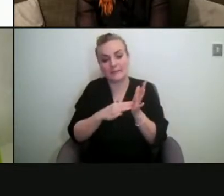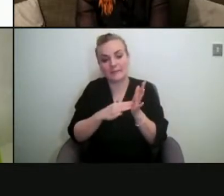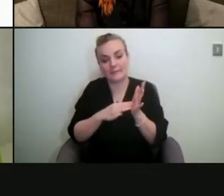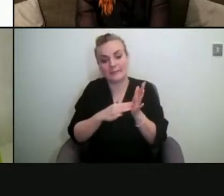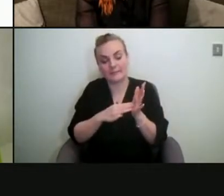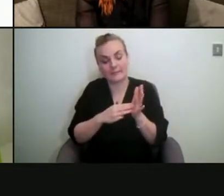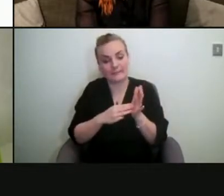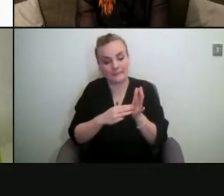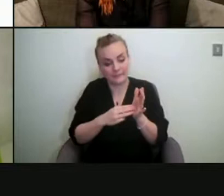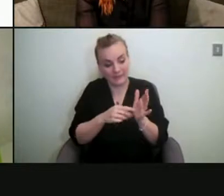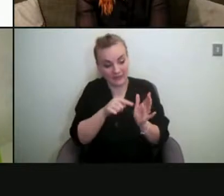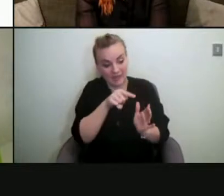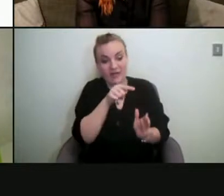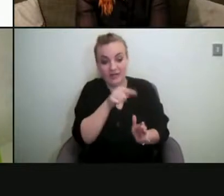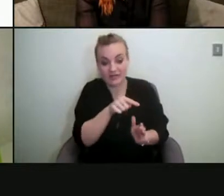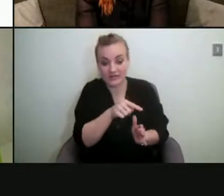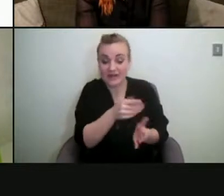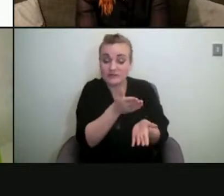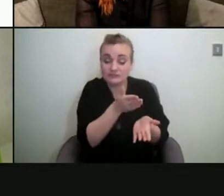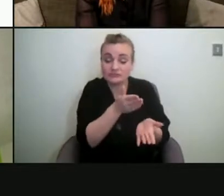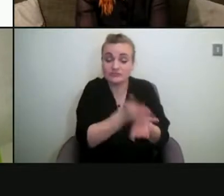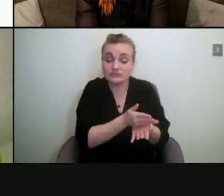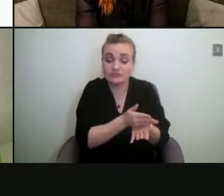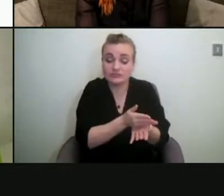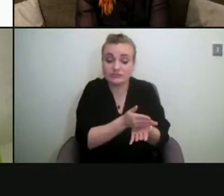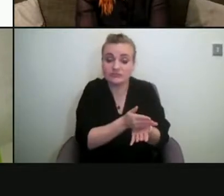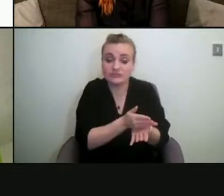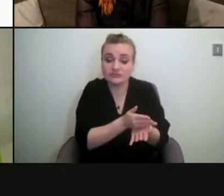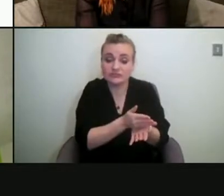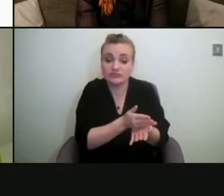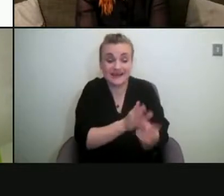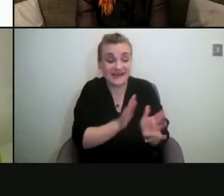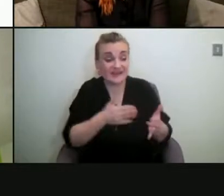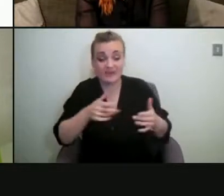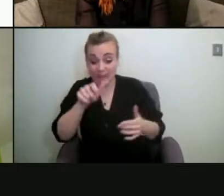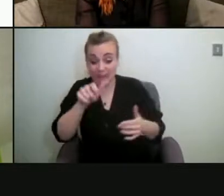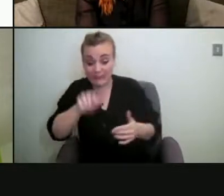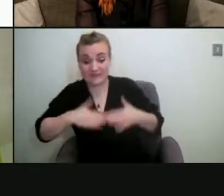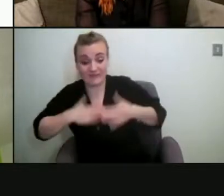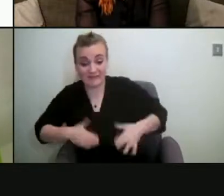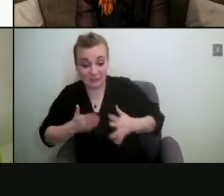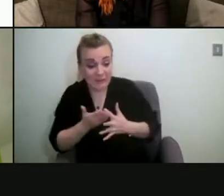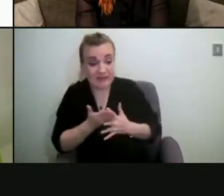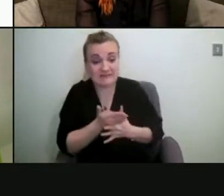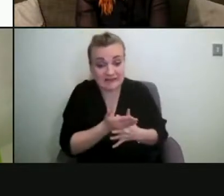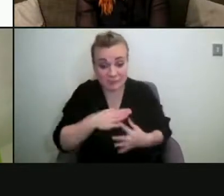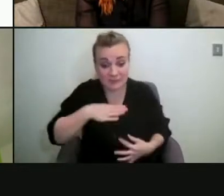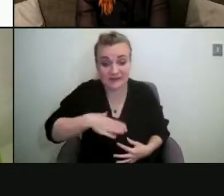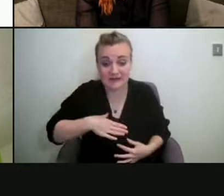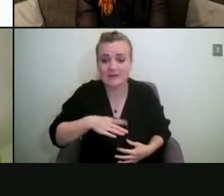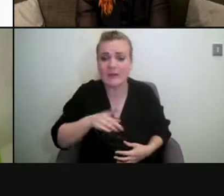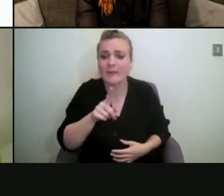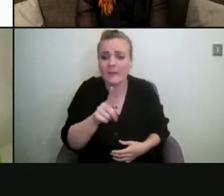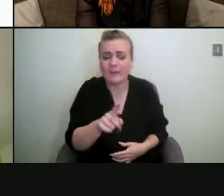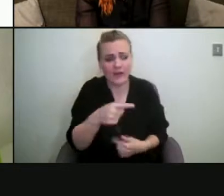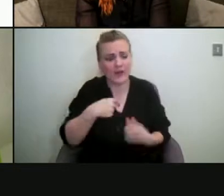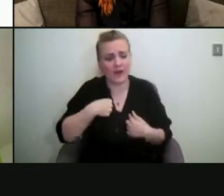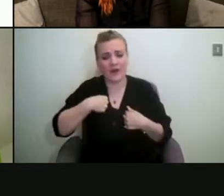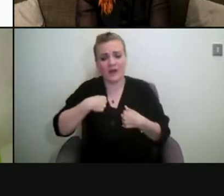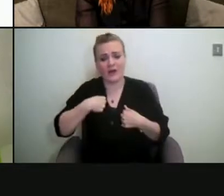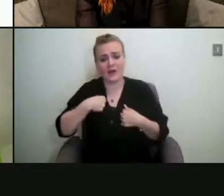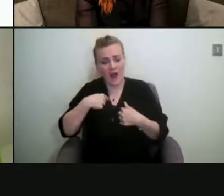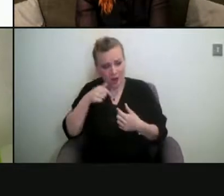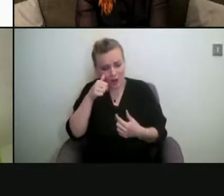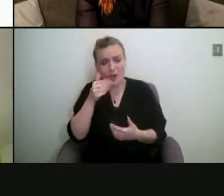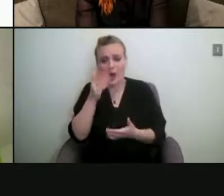does exist with someone who has physical accessible needs, but I'm sure as well, it